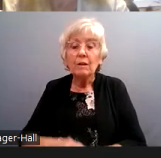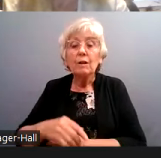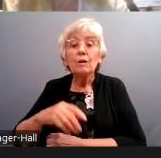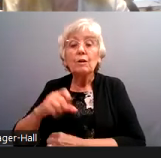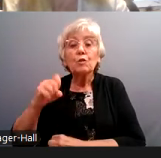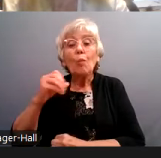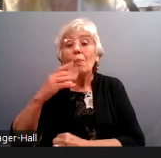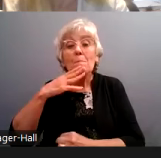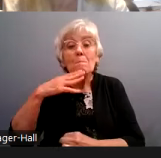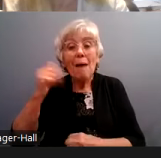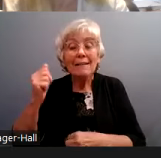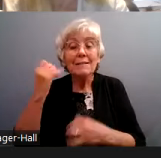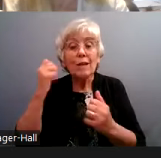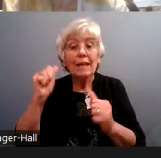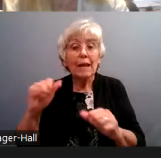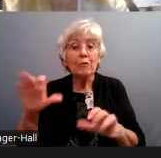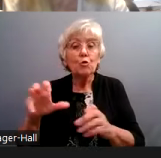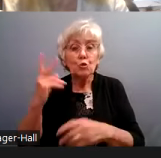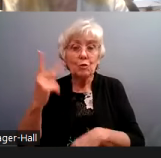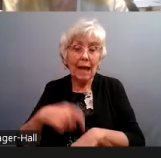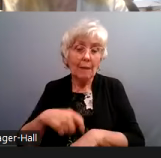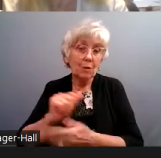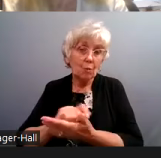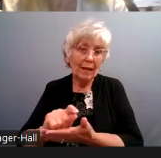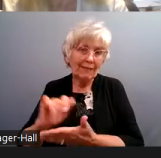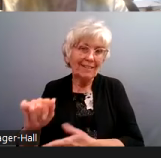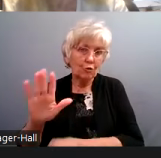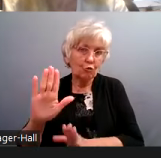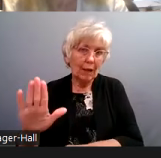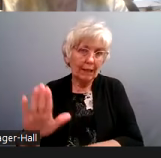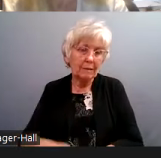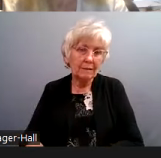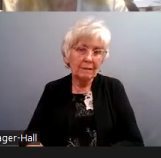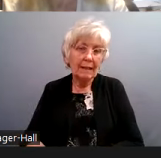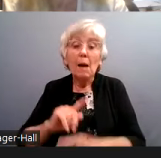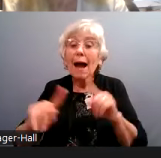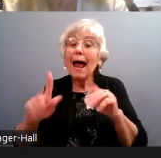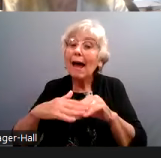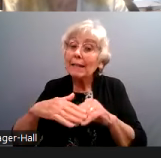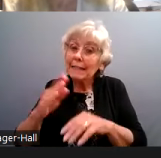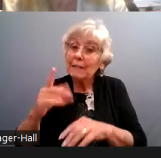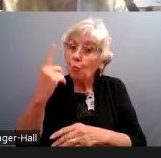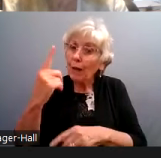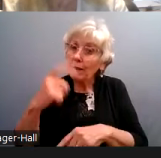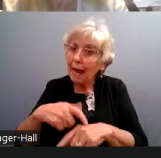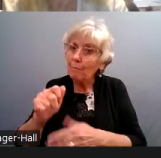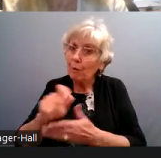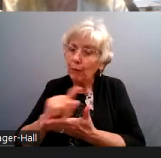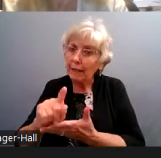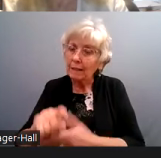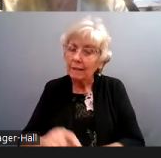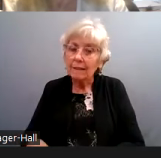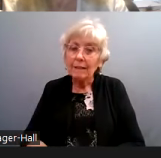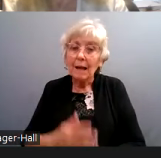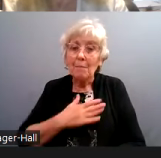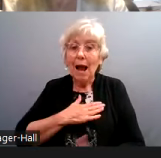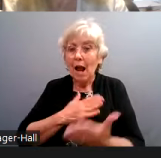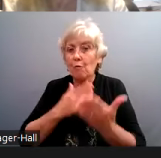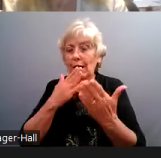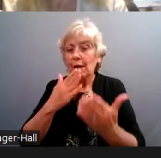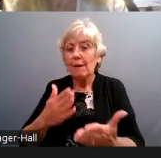this twice a week, that's great. At least once a week. And my recommendation was to do this